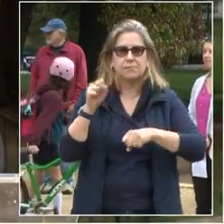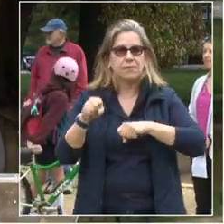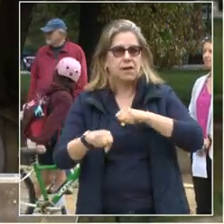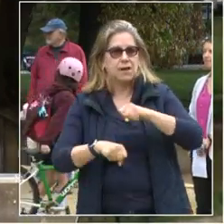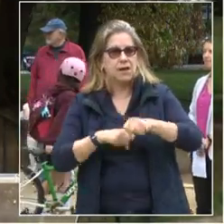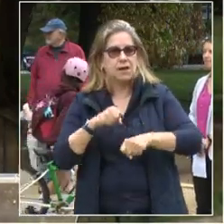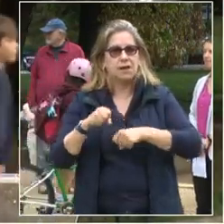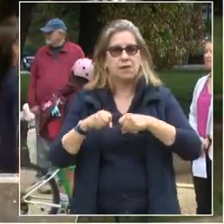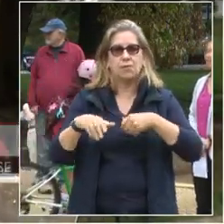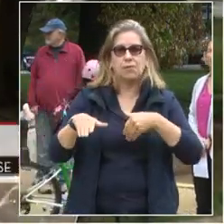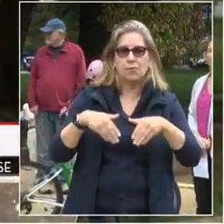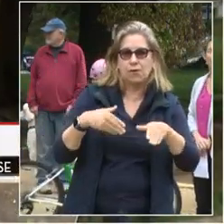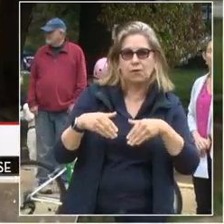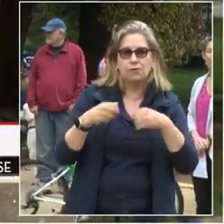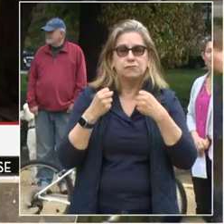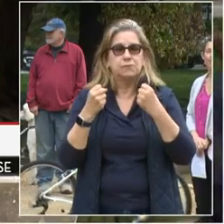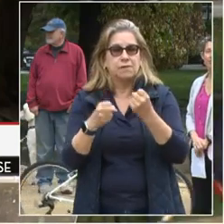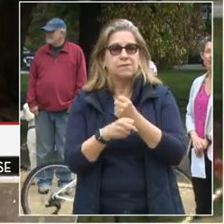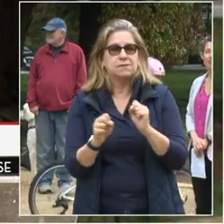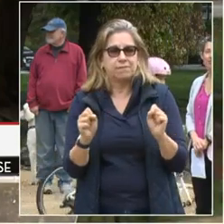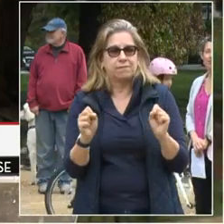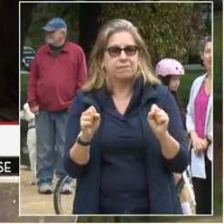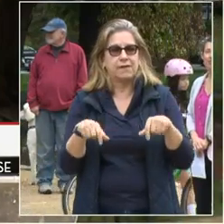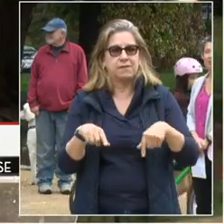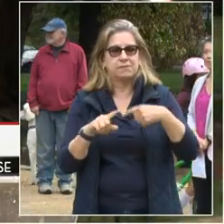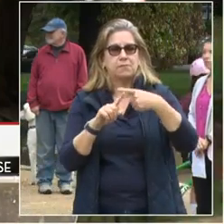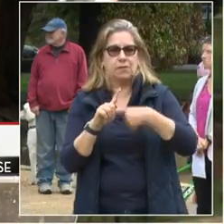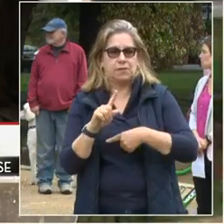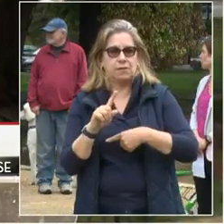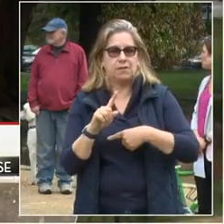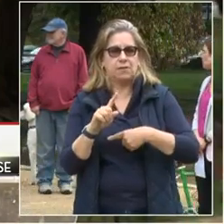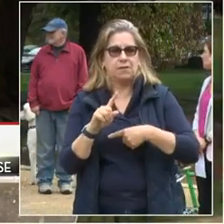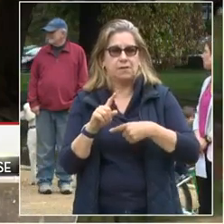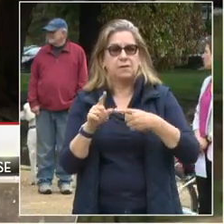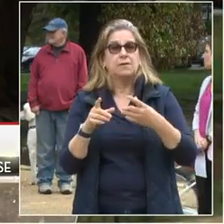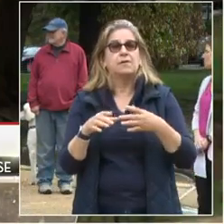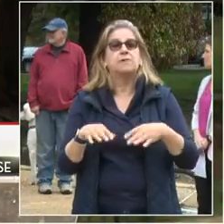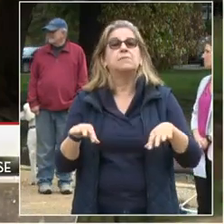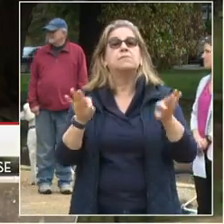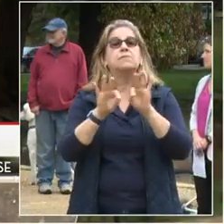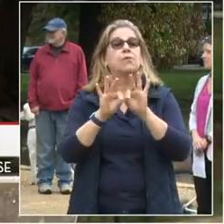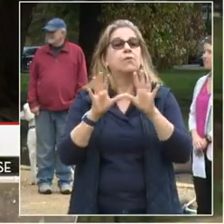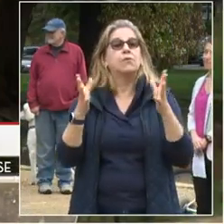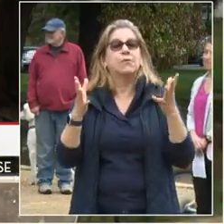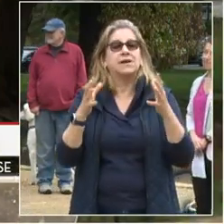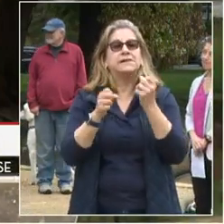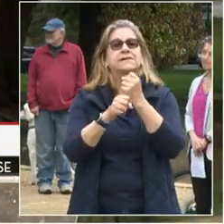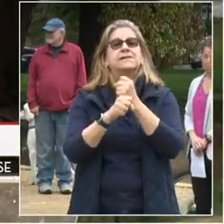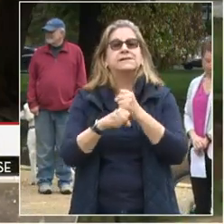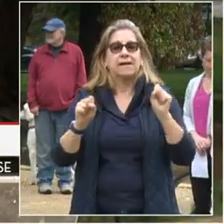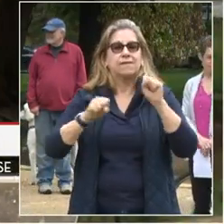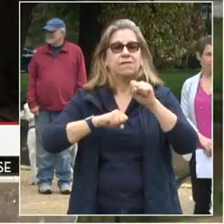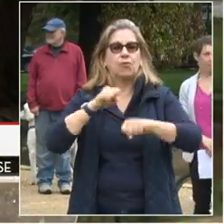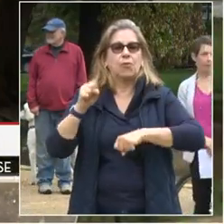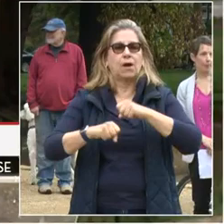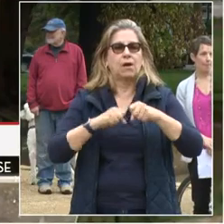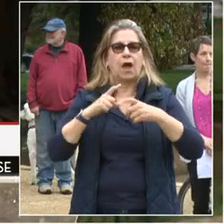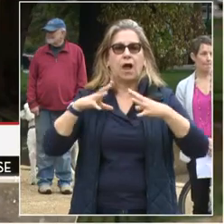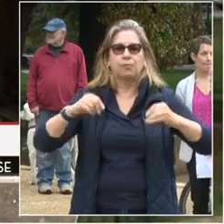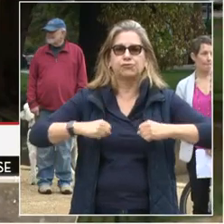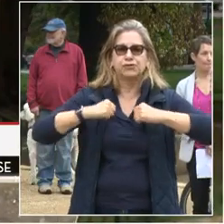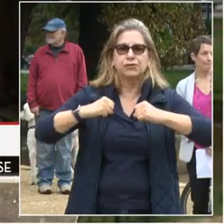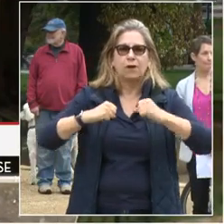stress the importance of safe riding and our commitment to protect all of you here throughout the entire year. We know bicycle